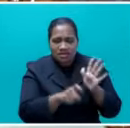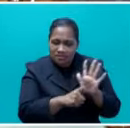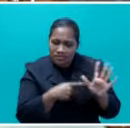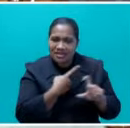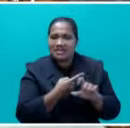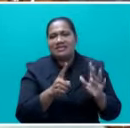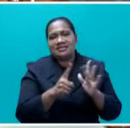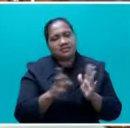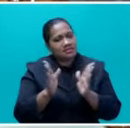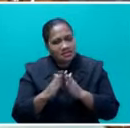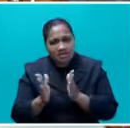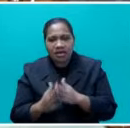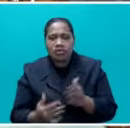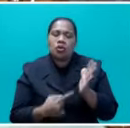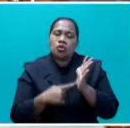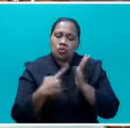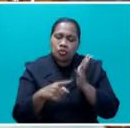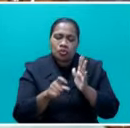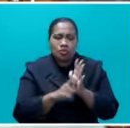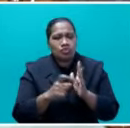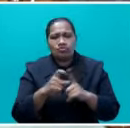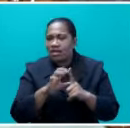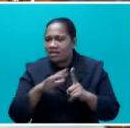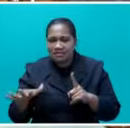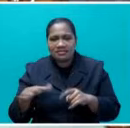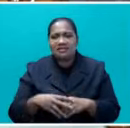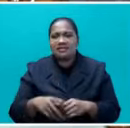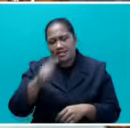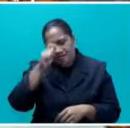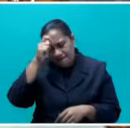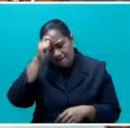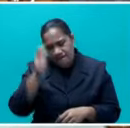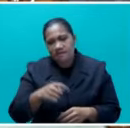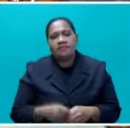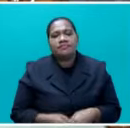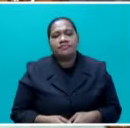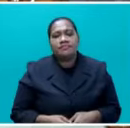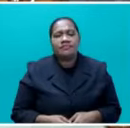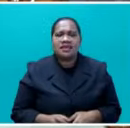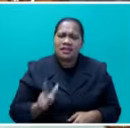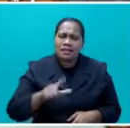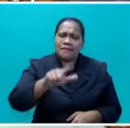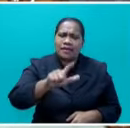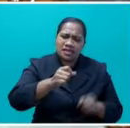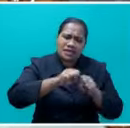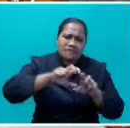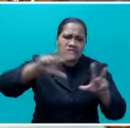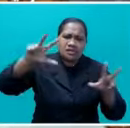Wailesi. Tunreki, Tavu and Rekireki, Digicel with Wailesi. Dalaikoro, Senganga, Lambasa and coastal areas further